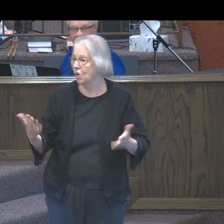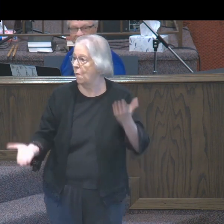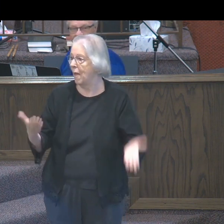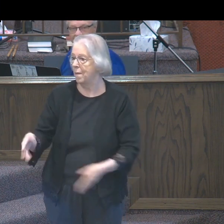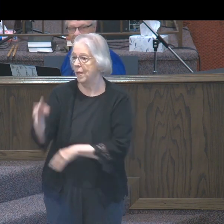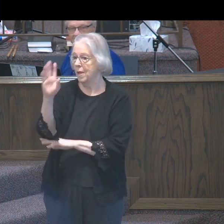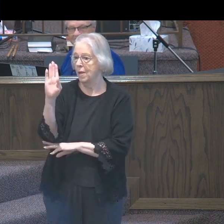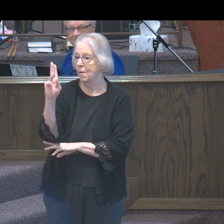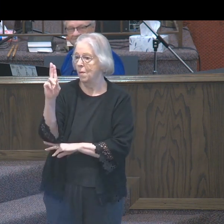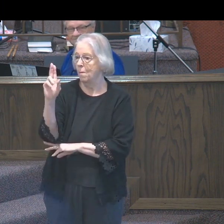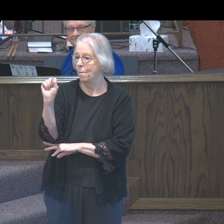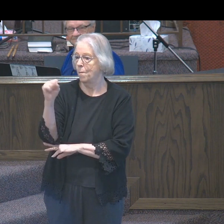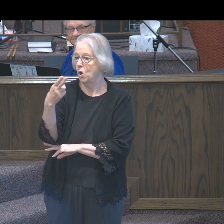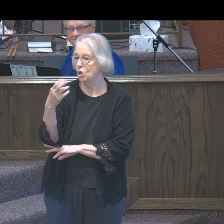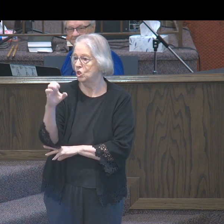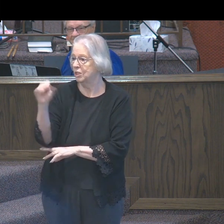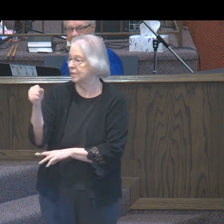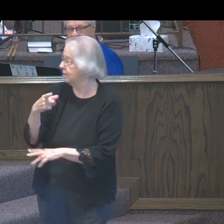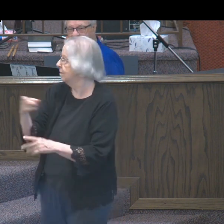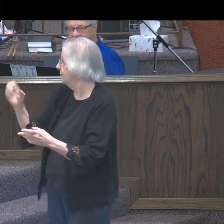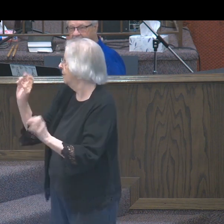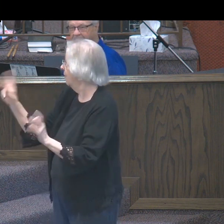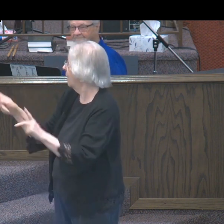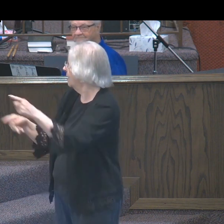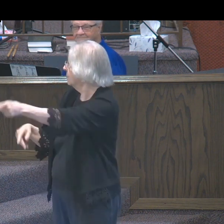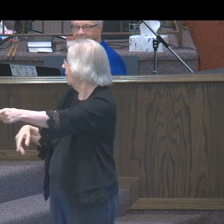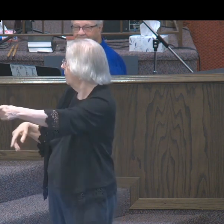may also take that day to trim bushes. So